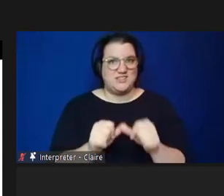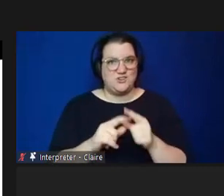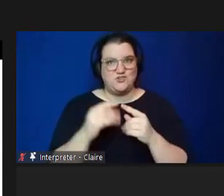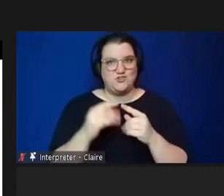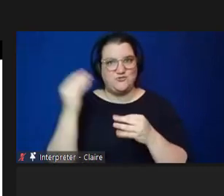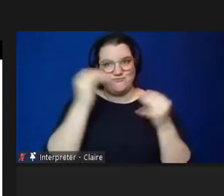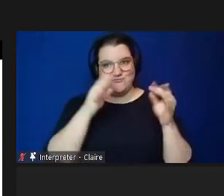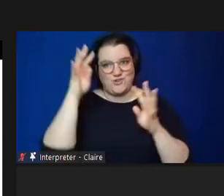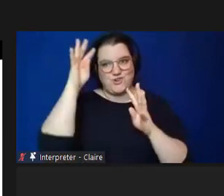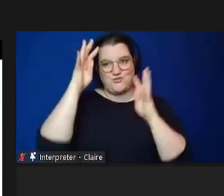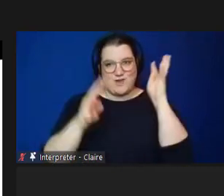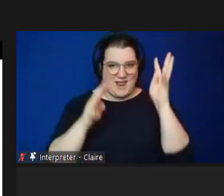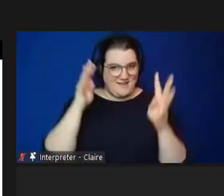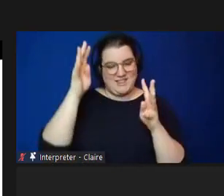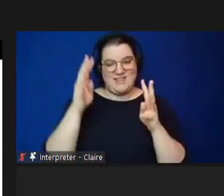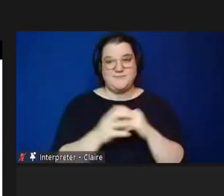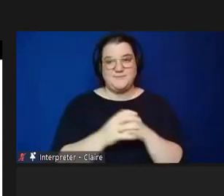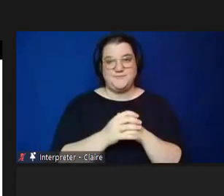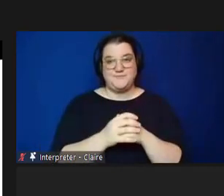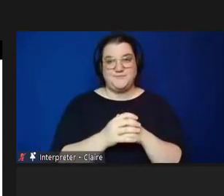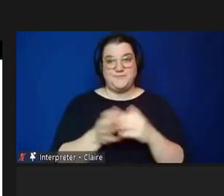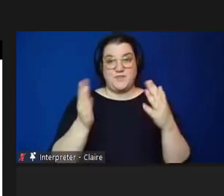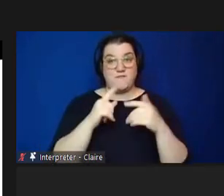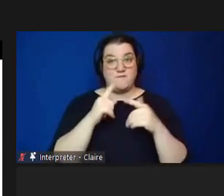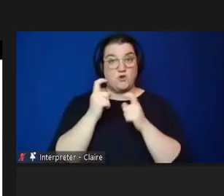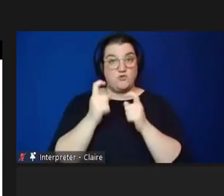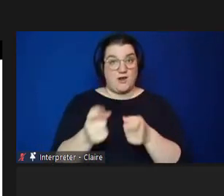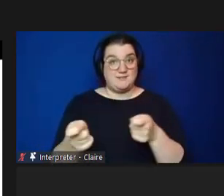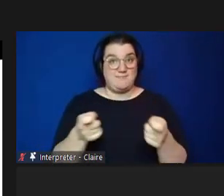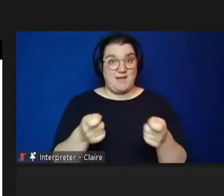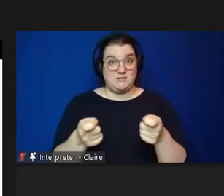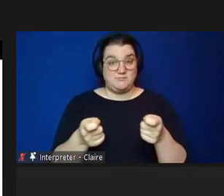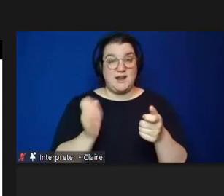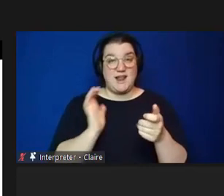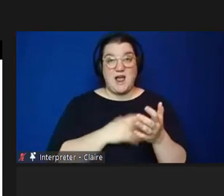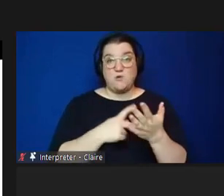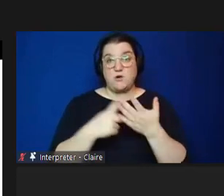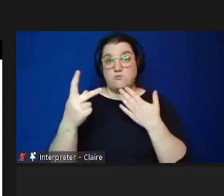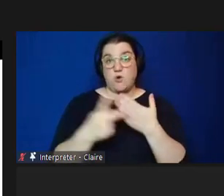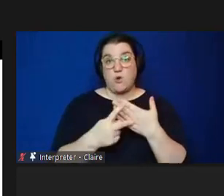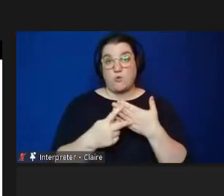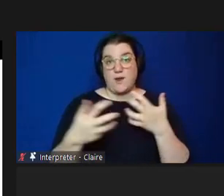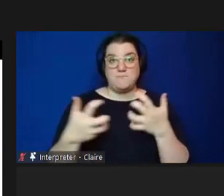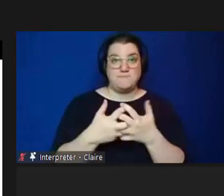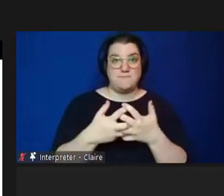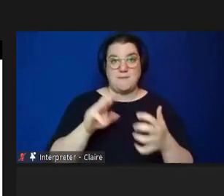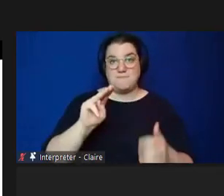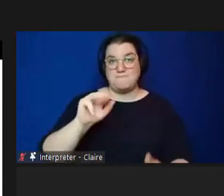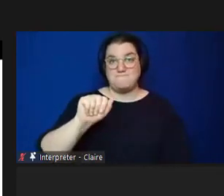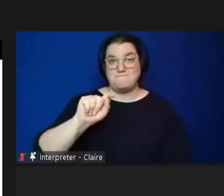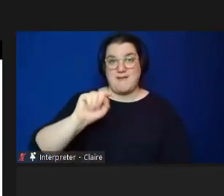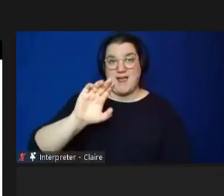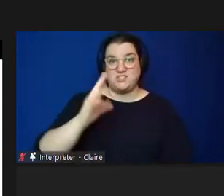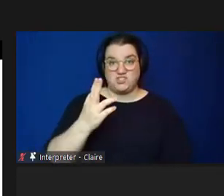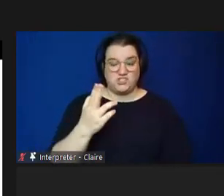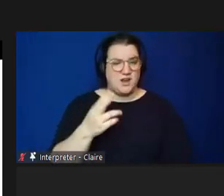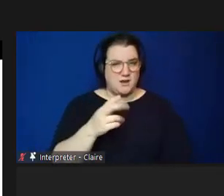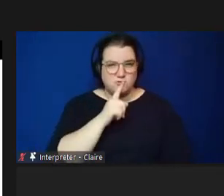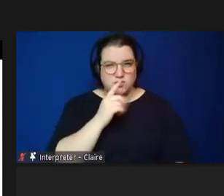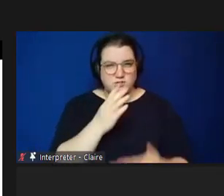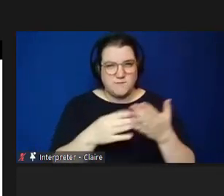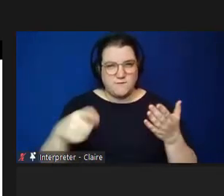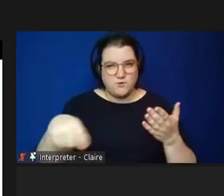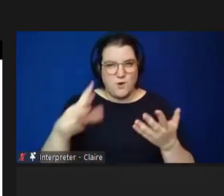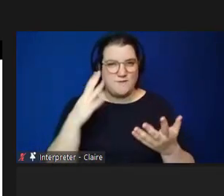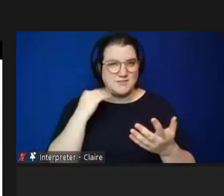creatively. In terms of grants management, our program match, again, as some of you I'm sure have experienced as well,